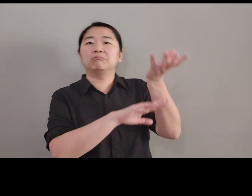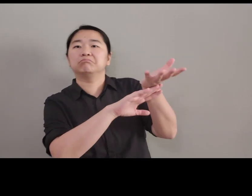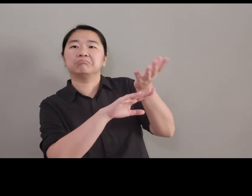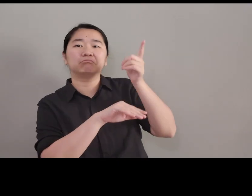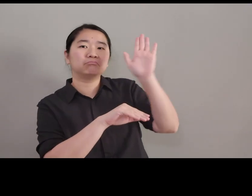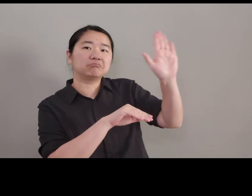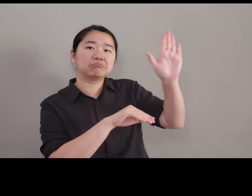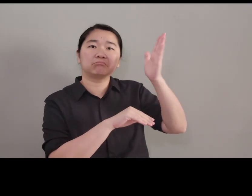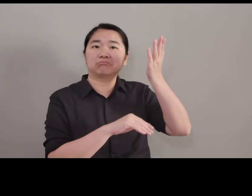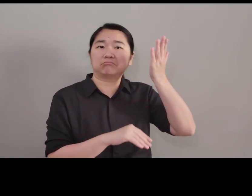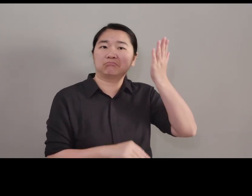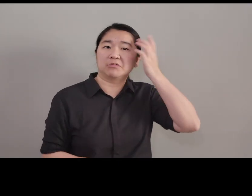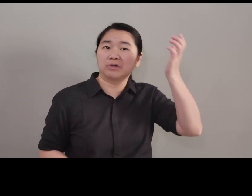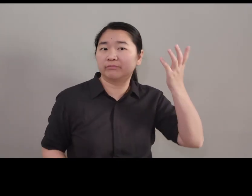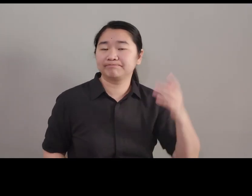You are muted.